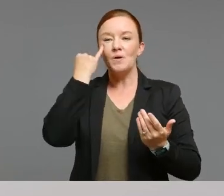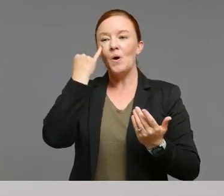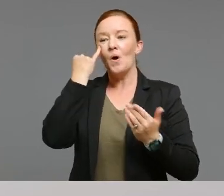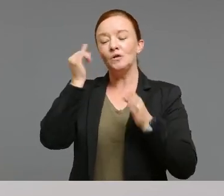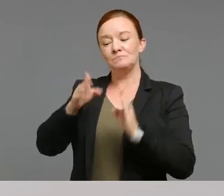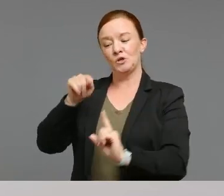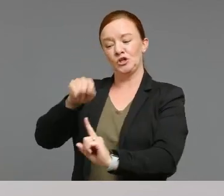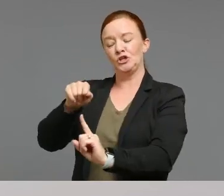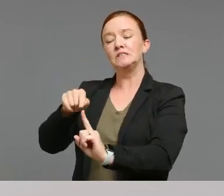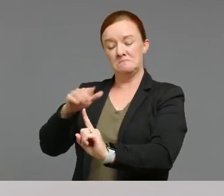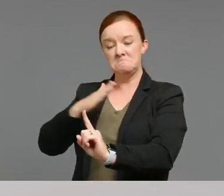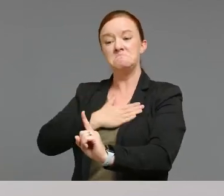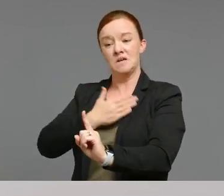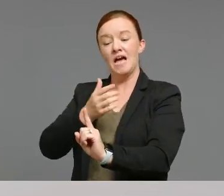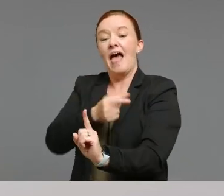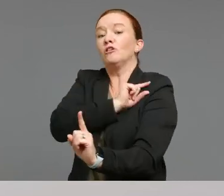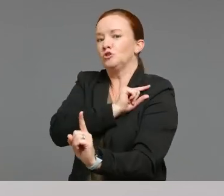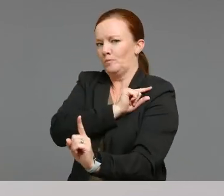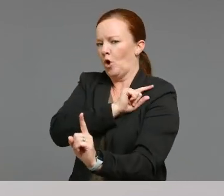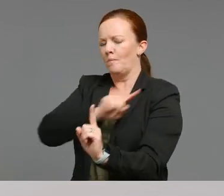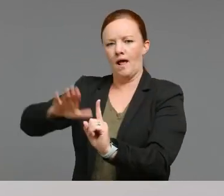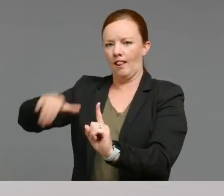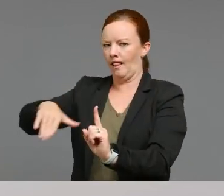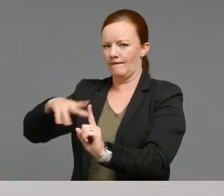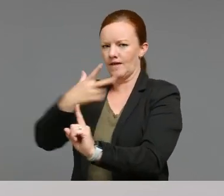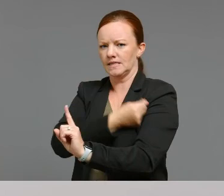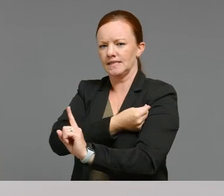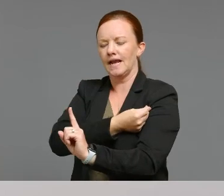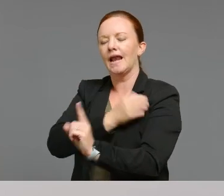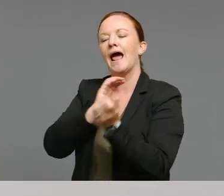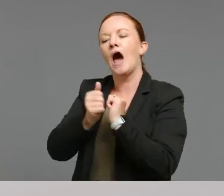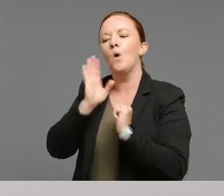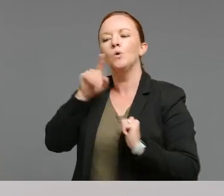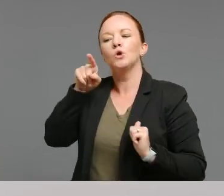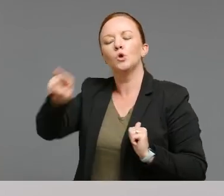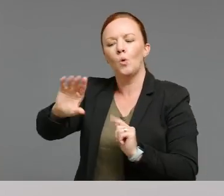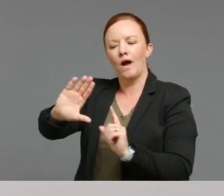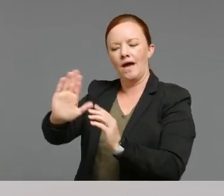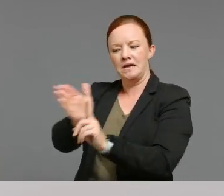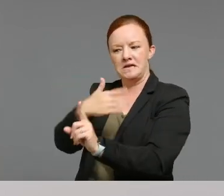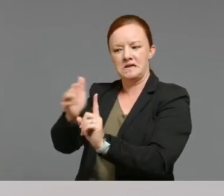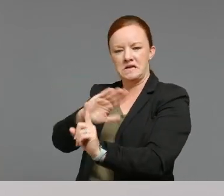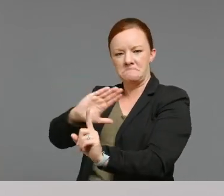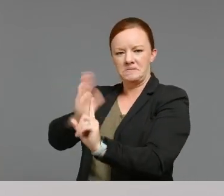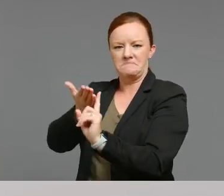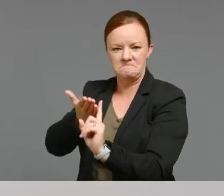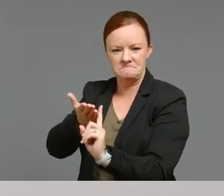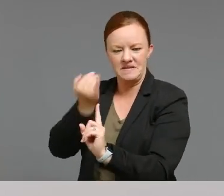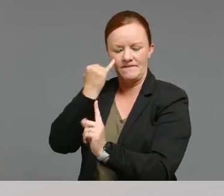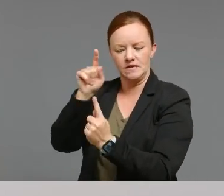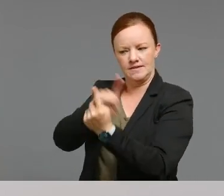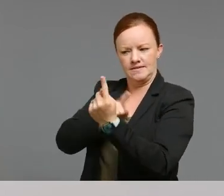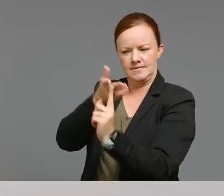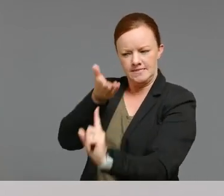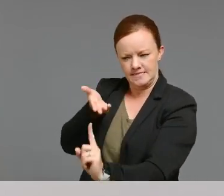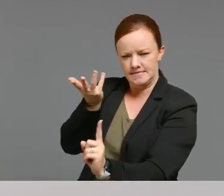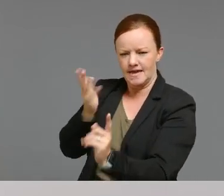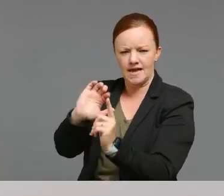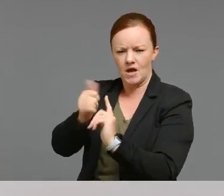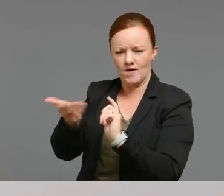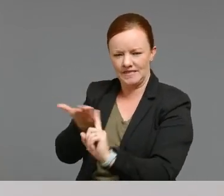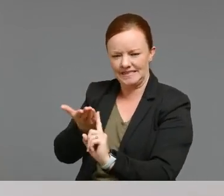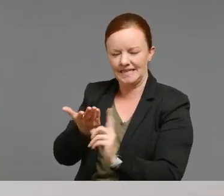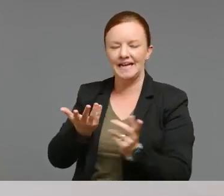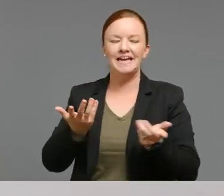is eligible and has not been vaccinated yet, what would you say if you were face to face with someone who was hesitant? Oh,